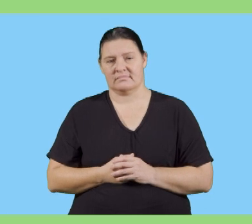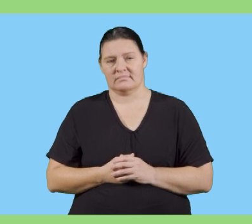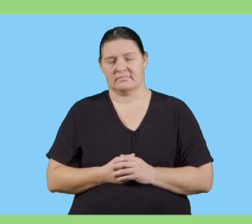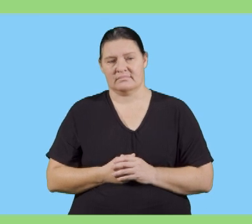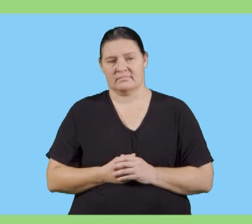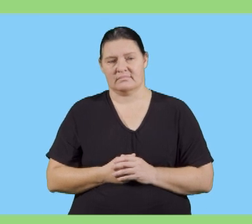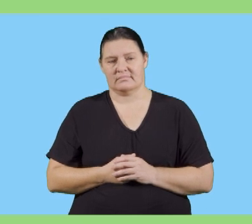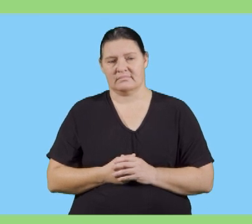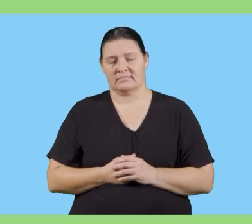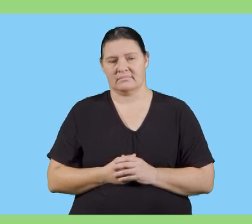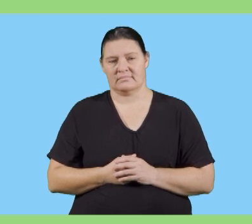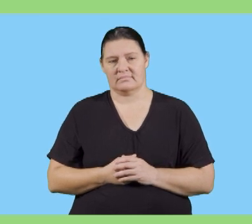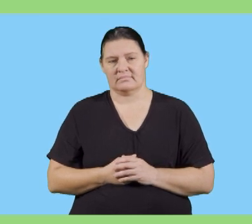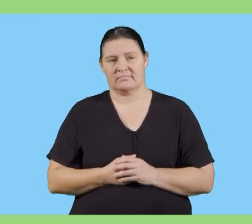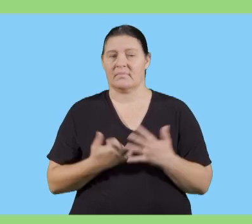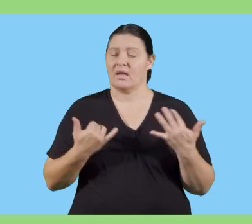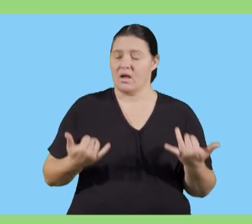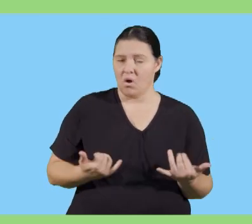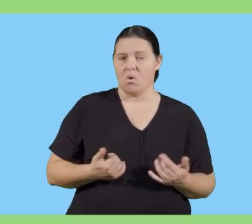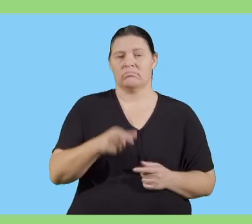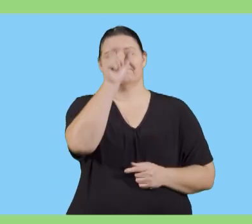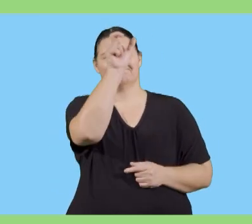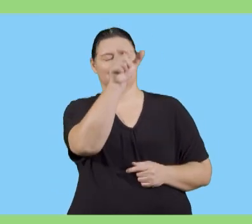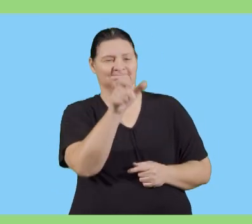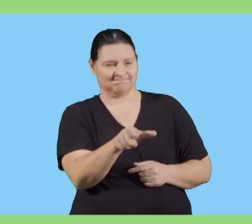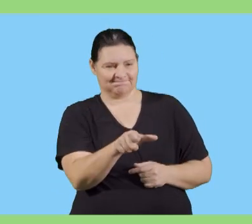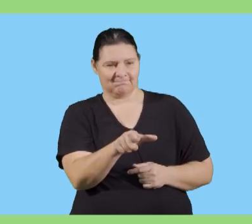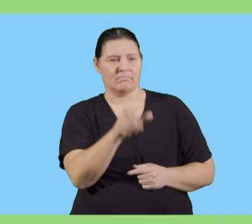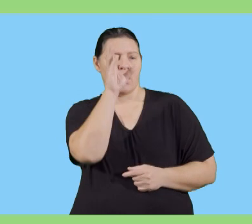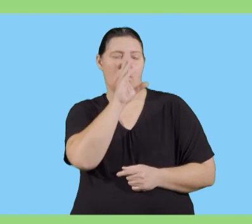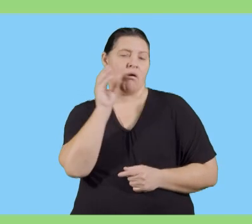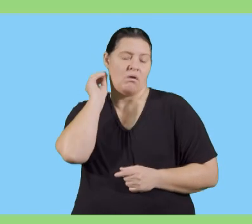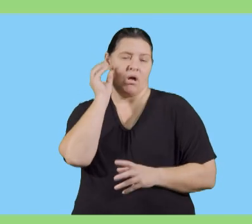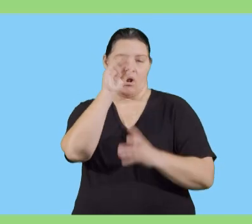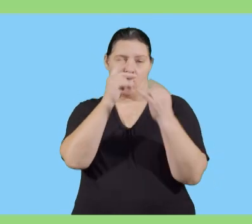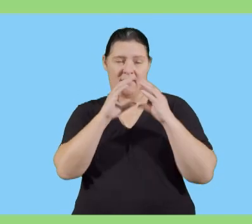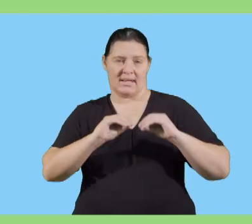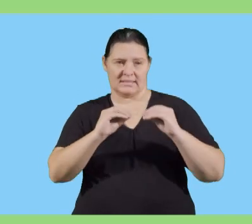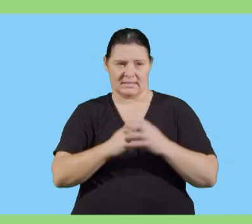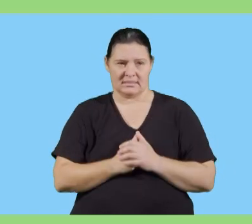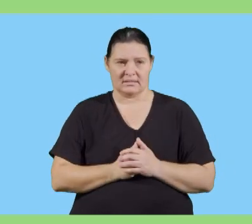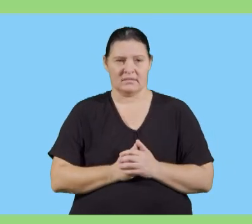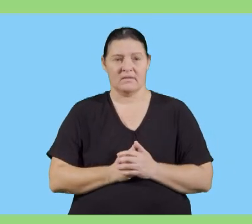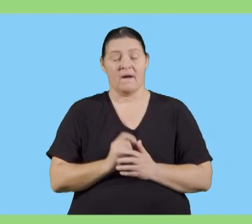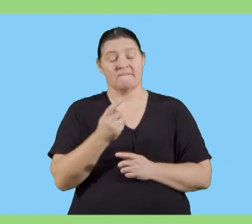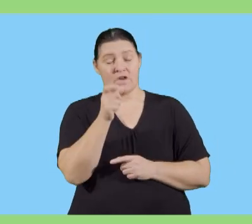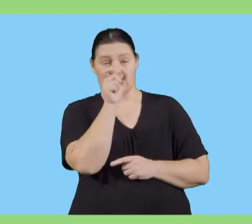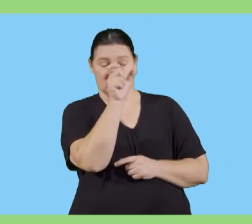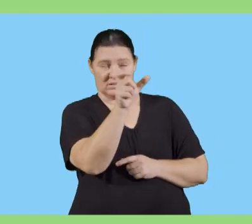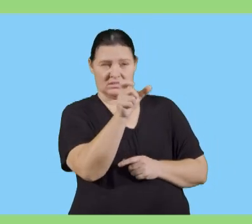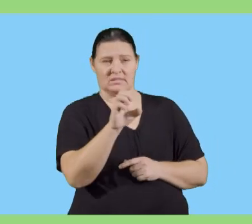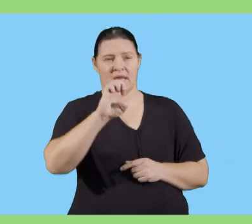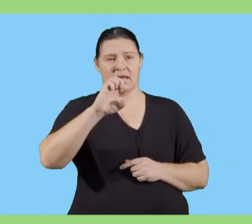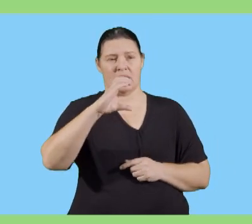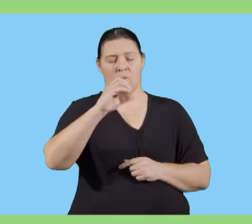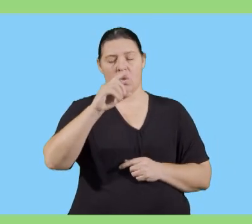are some new terms that you are going to learn in this lesson. So the first term that you are going to come across is ecology. The